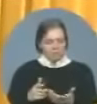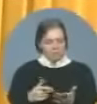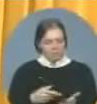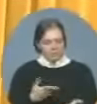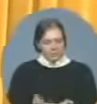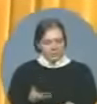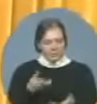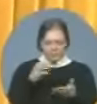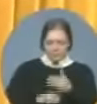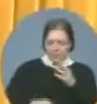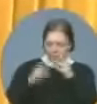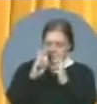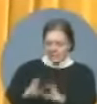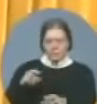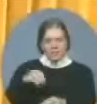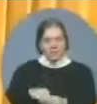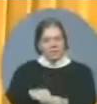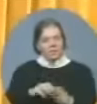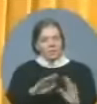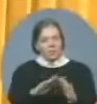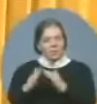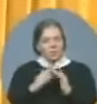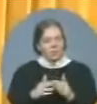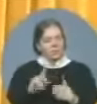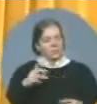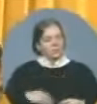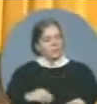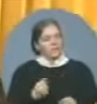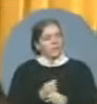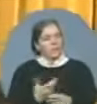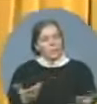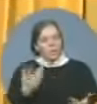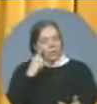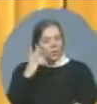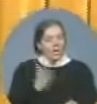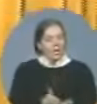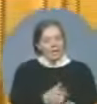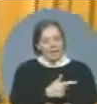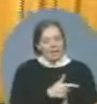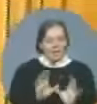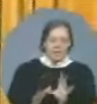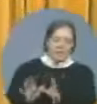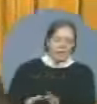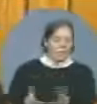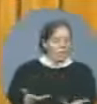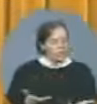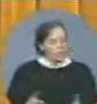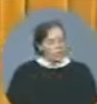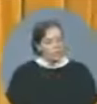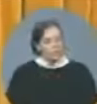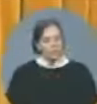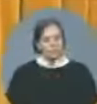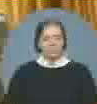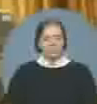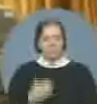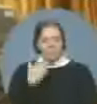this shameful act? What has he done since then? Honourable Government House